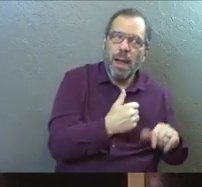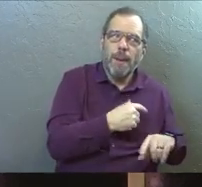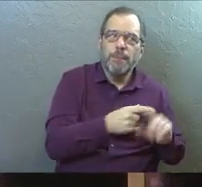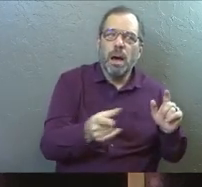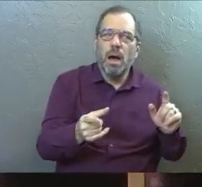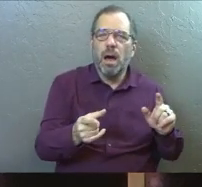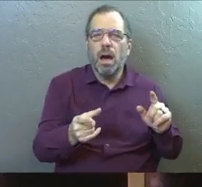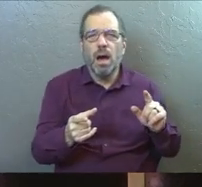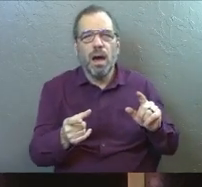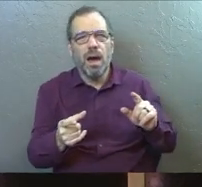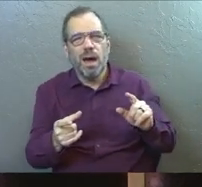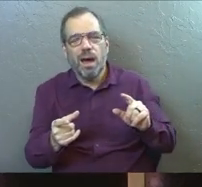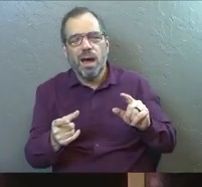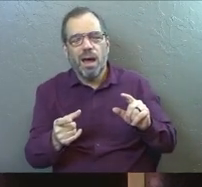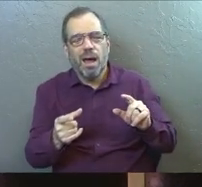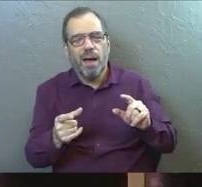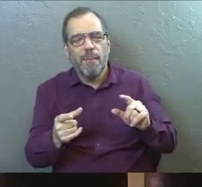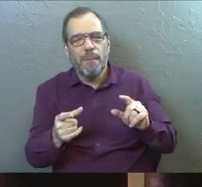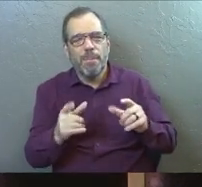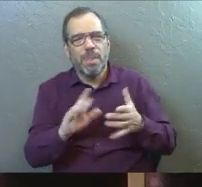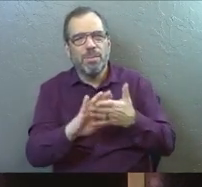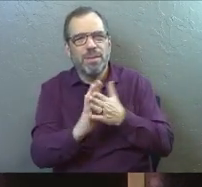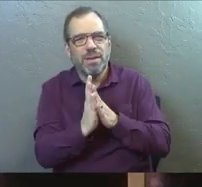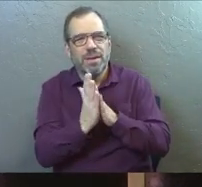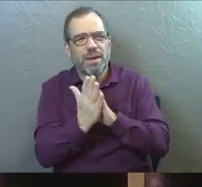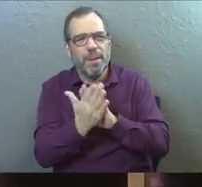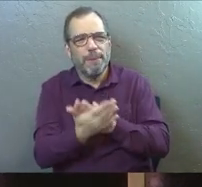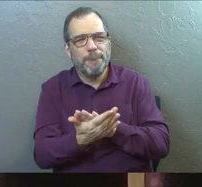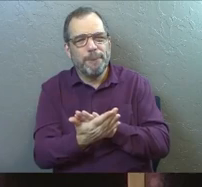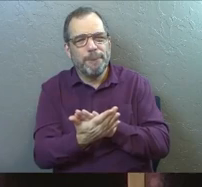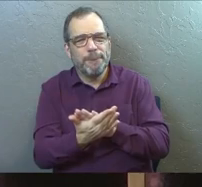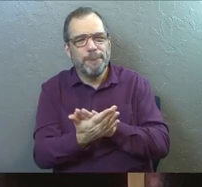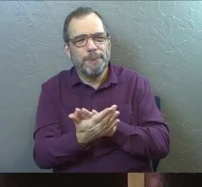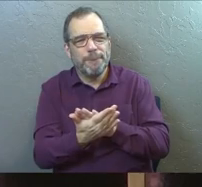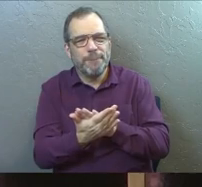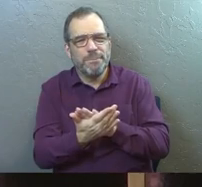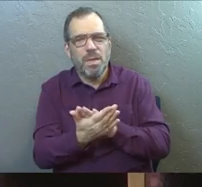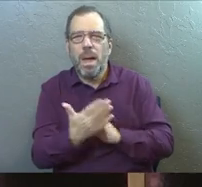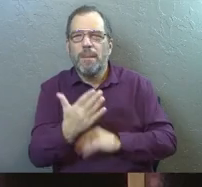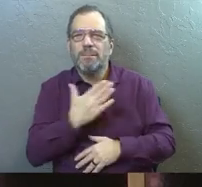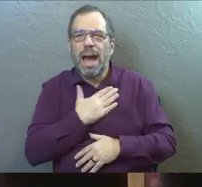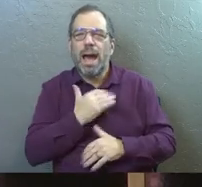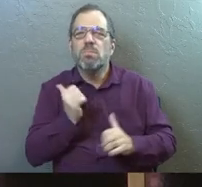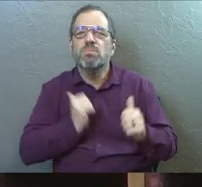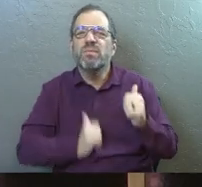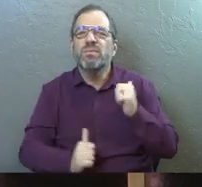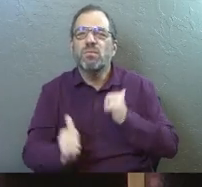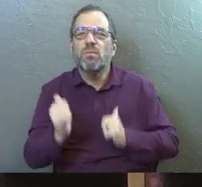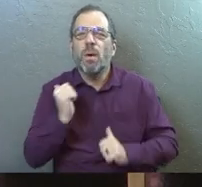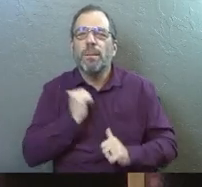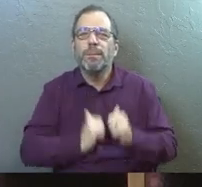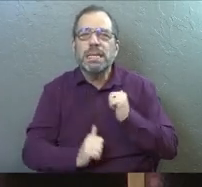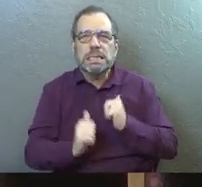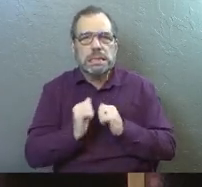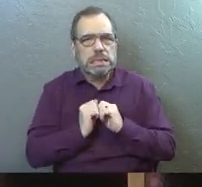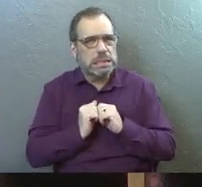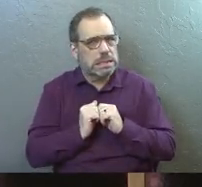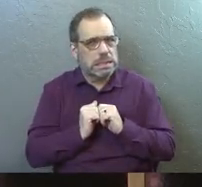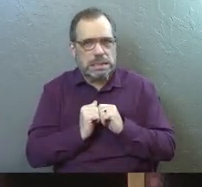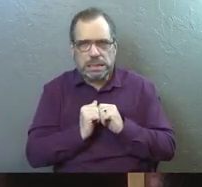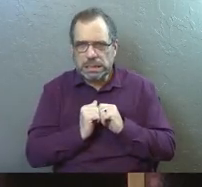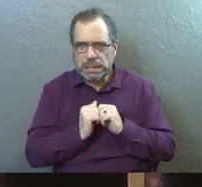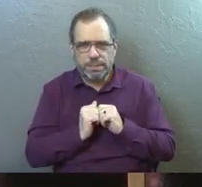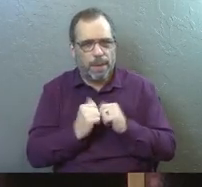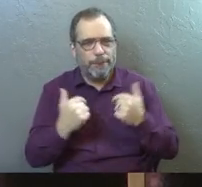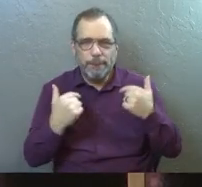is something in the center of it that can be, if we're not careful, a lot about our performance. It can be a lot